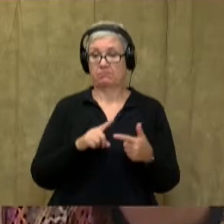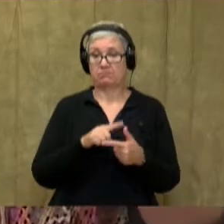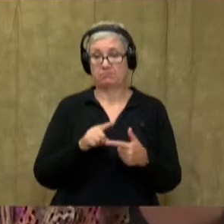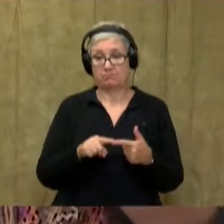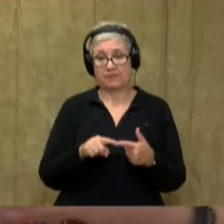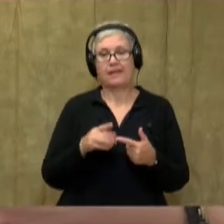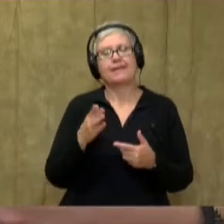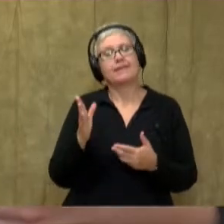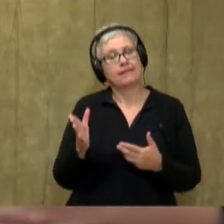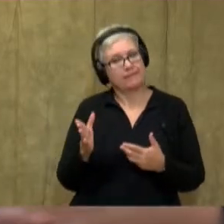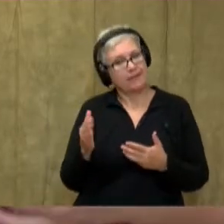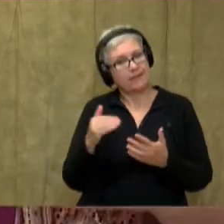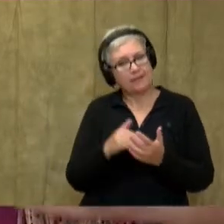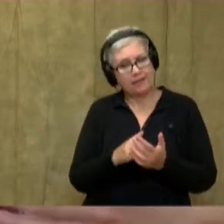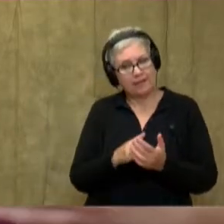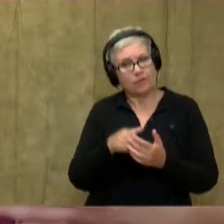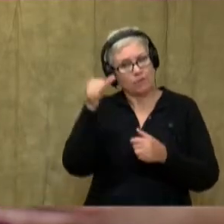that,